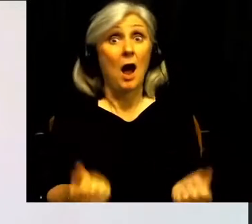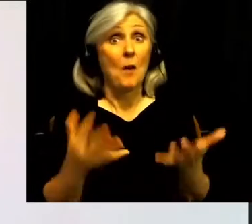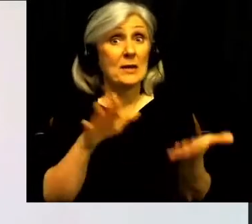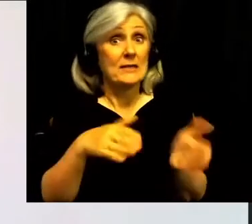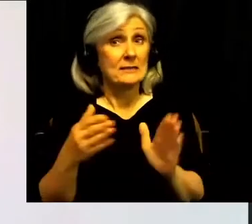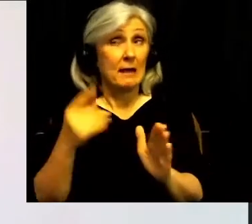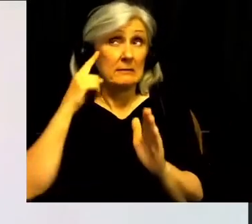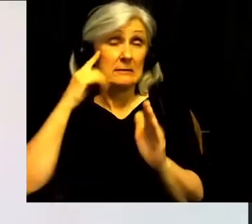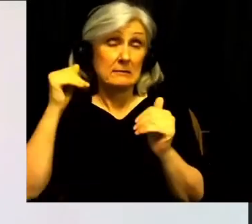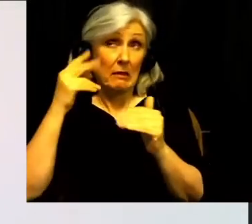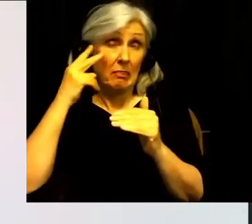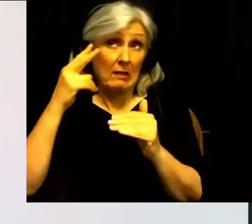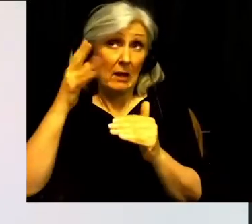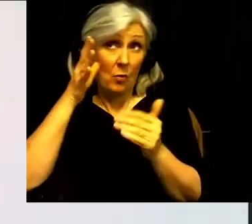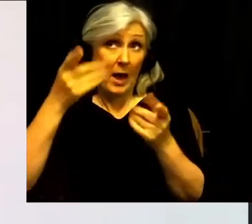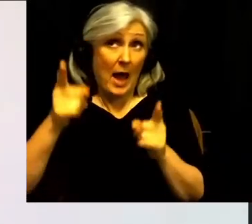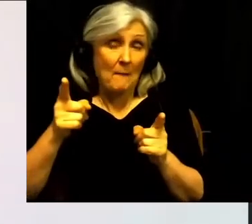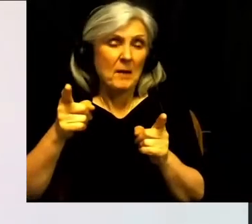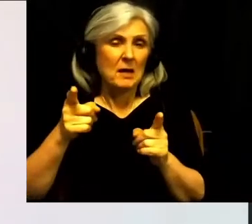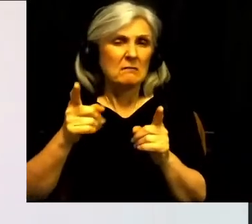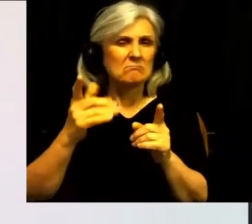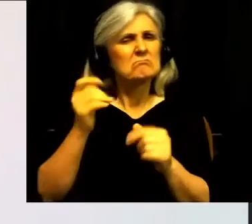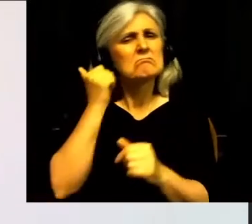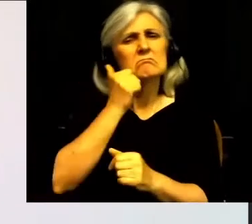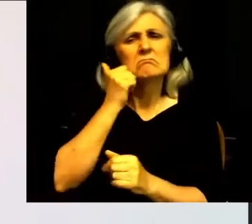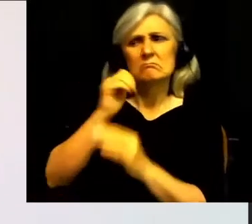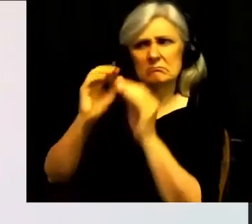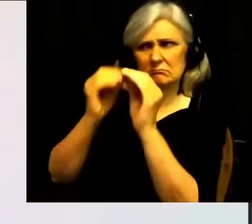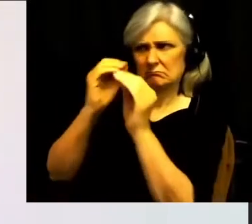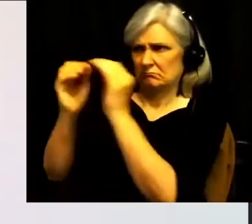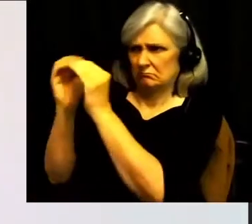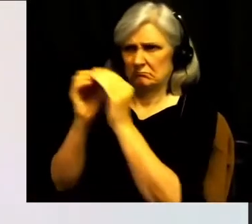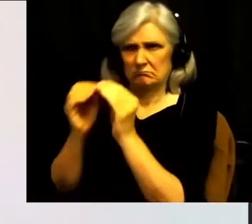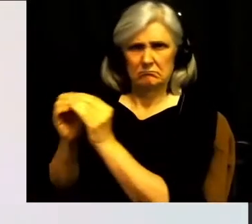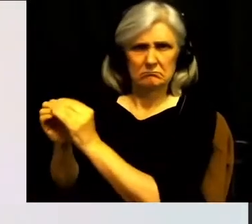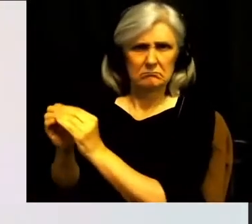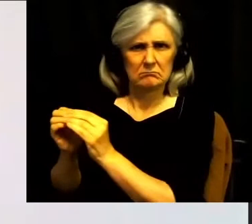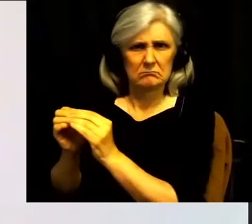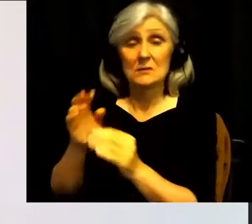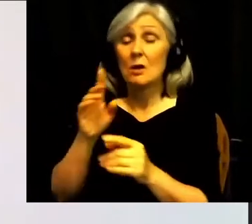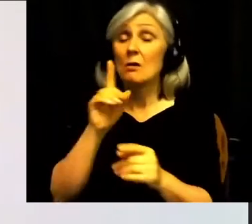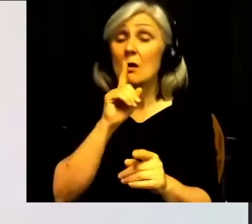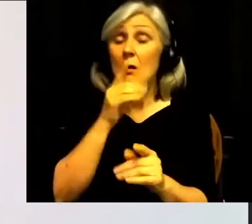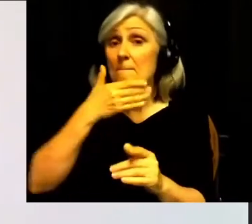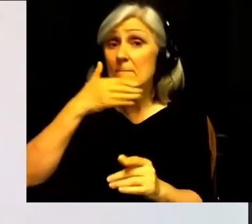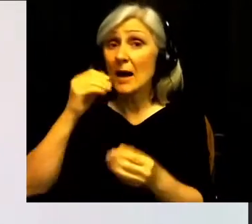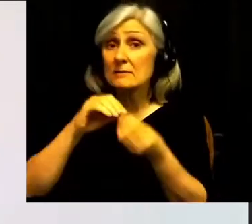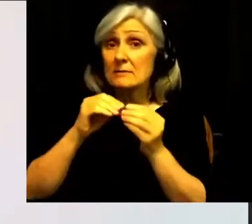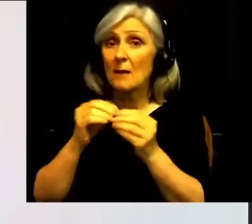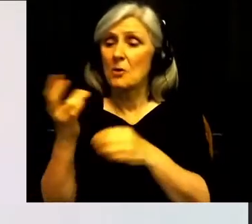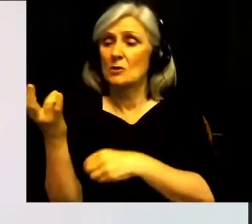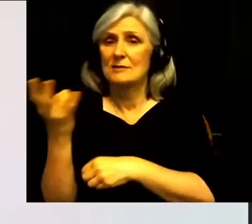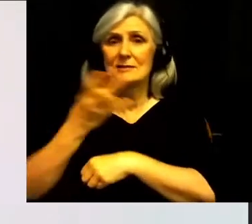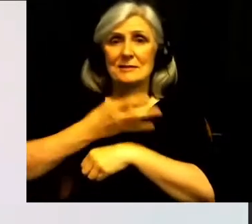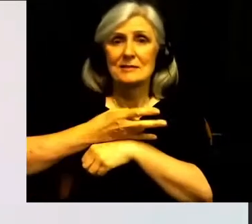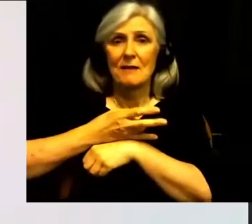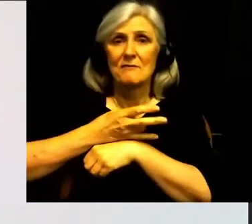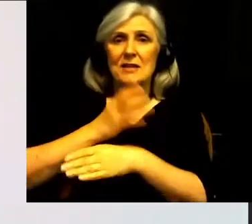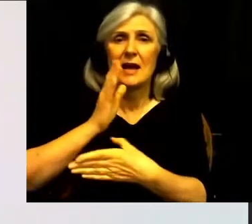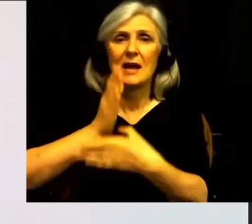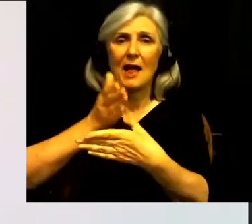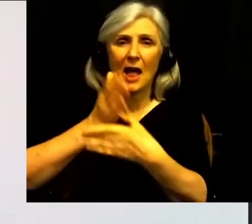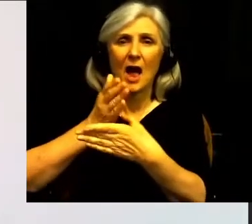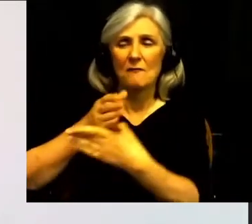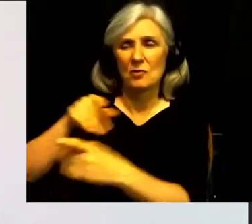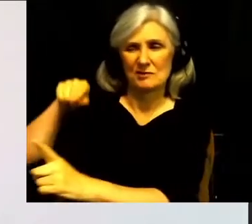that, but that average, that 7-day average, will show you what are the more recent activity, the more recent deaths, and give you sort of a more accurate